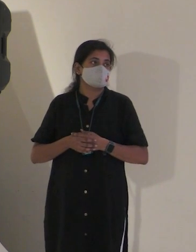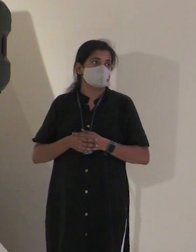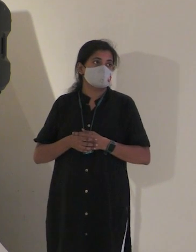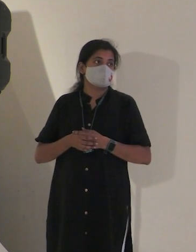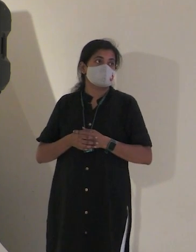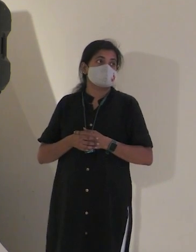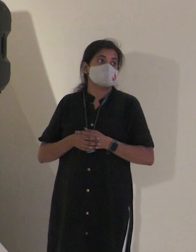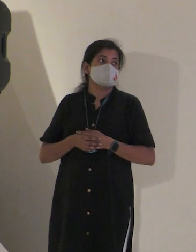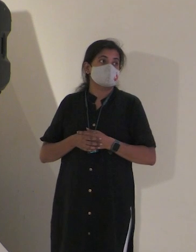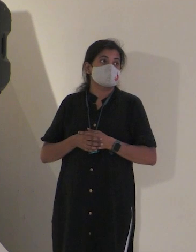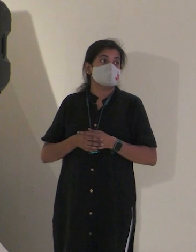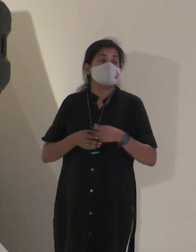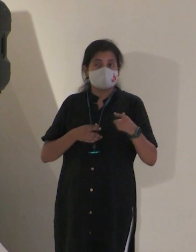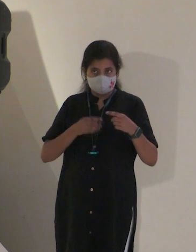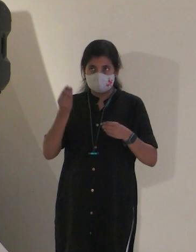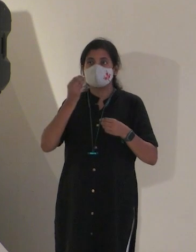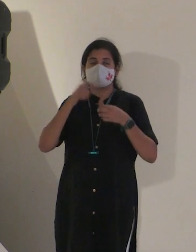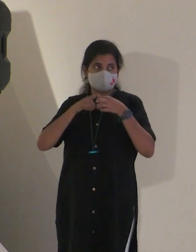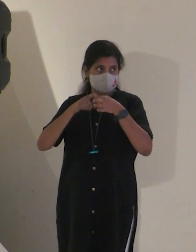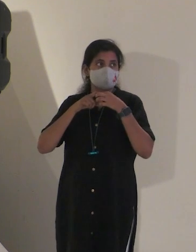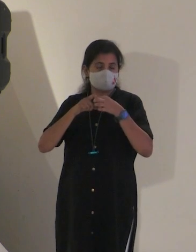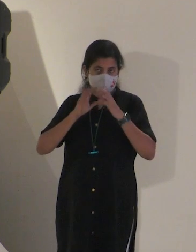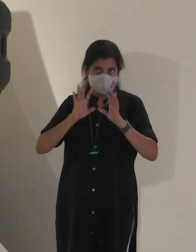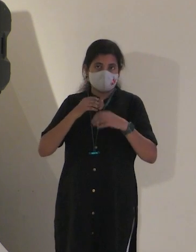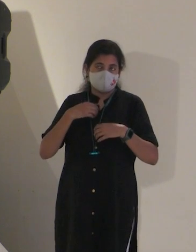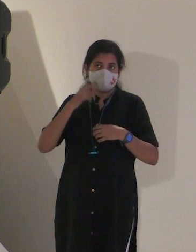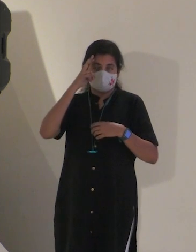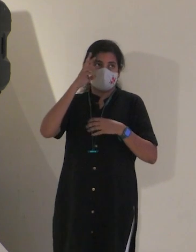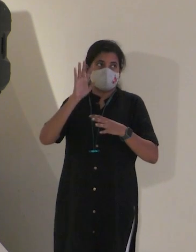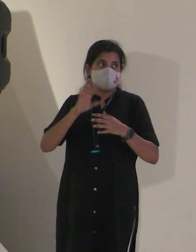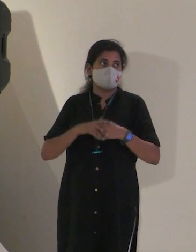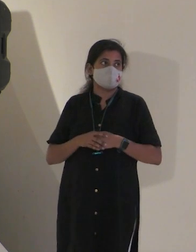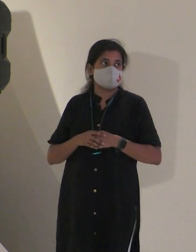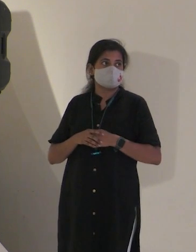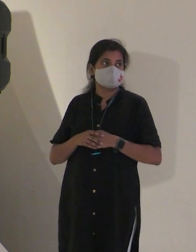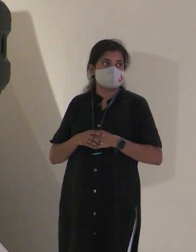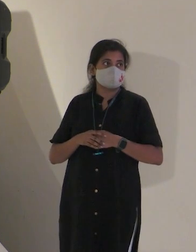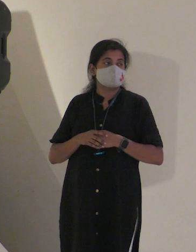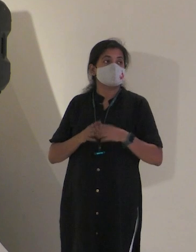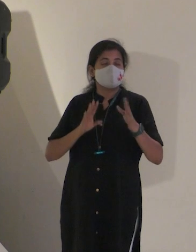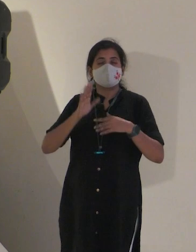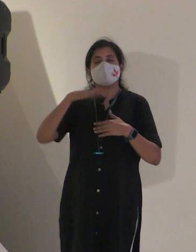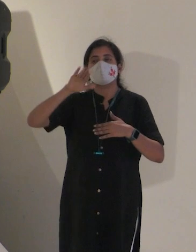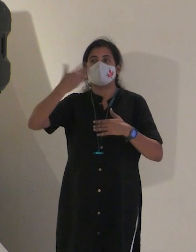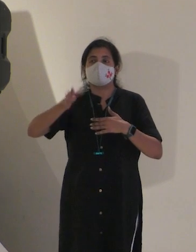So there are a few questions that I have for Radhika, but I'll come to them later.